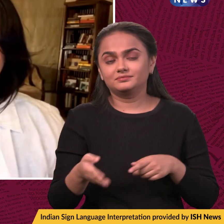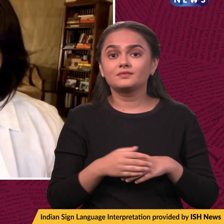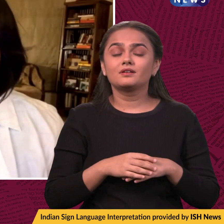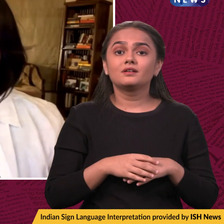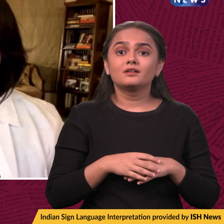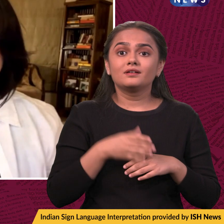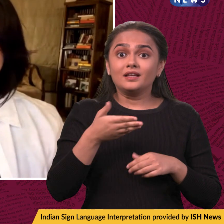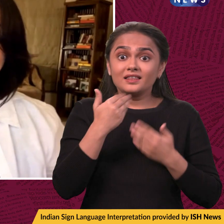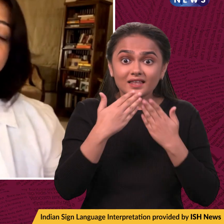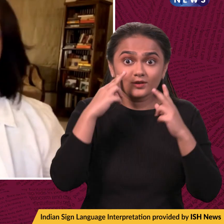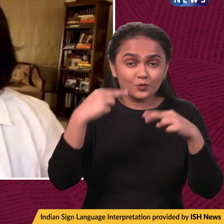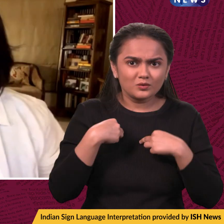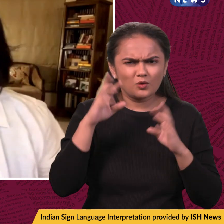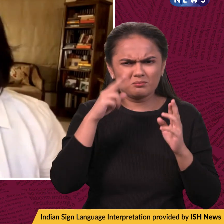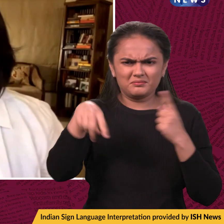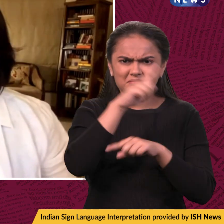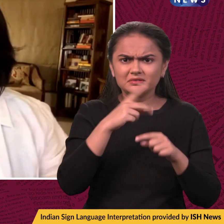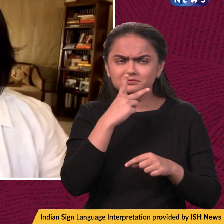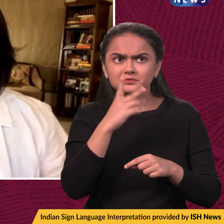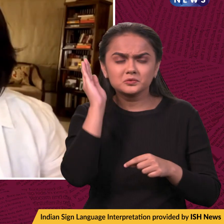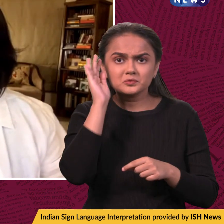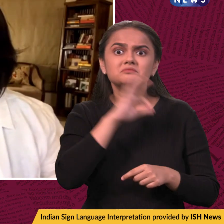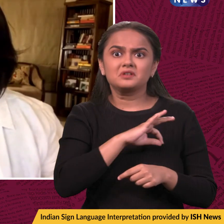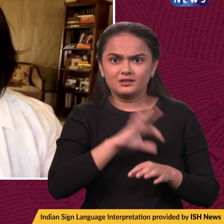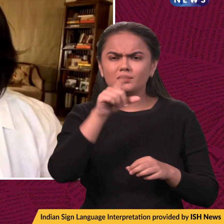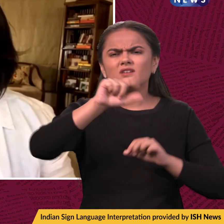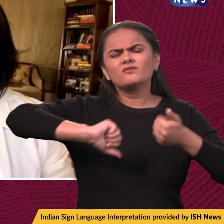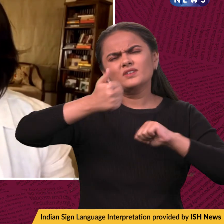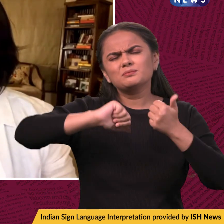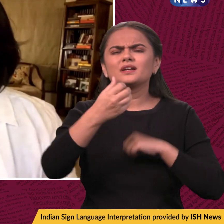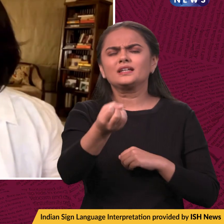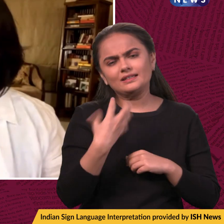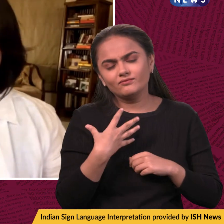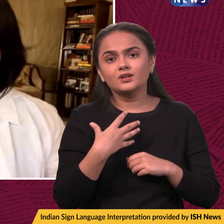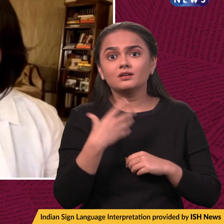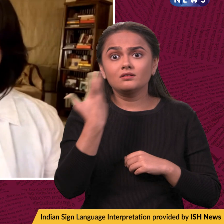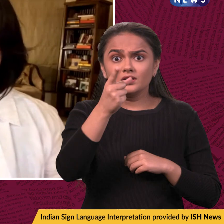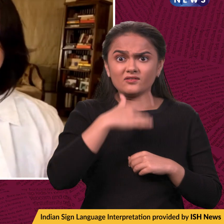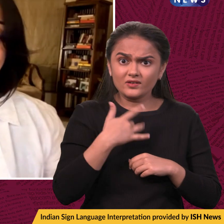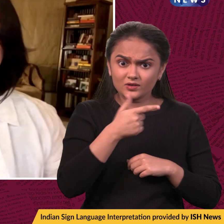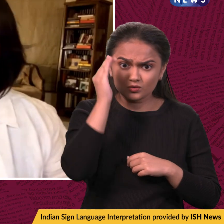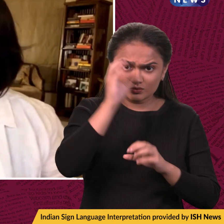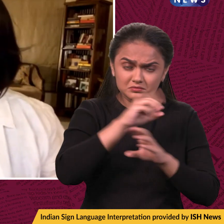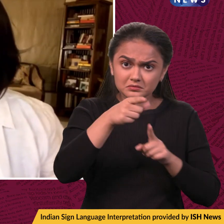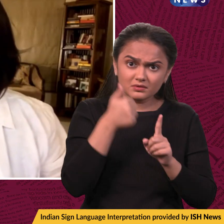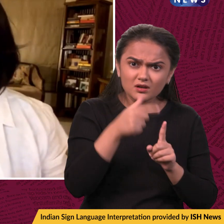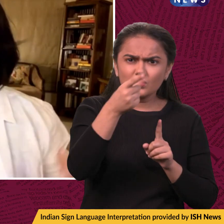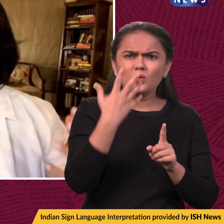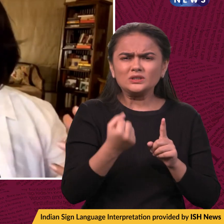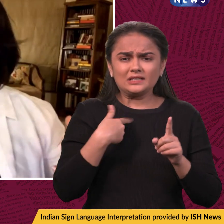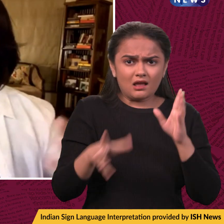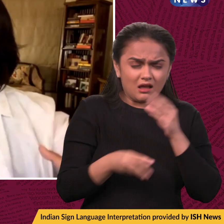watching. We hope you found this helpful. Do give us your feedback if you find this helpful. If there's anything else you'd like us to